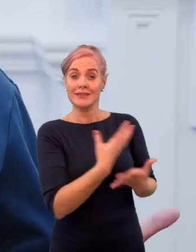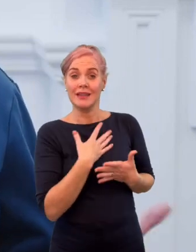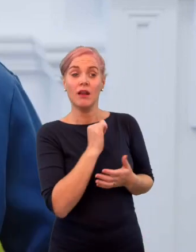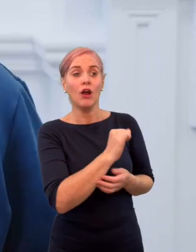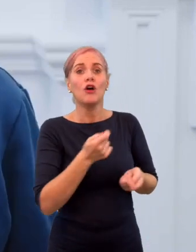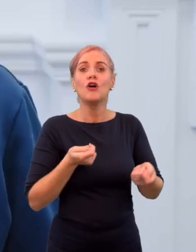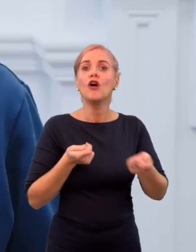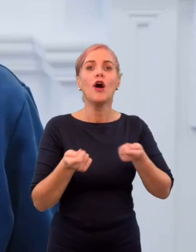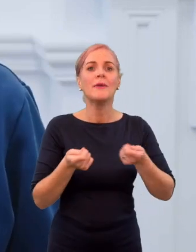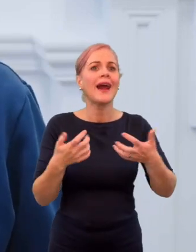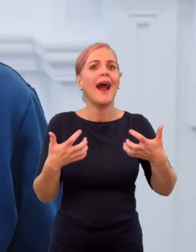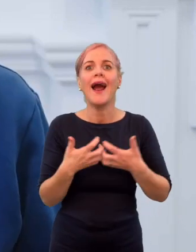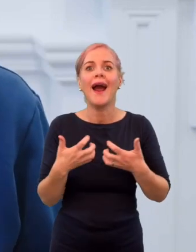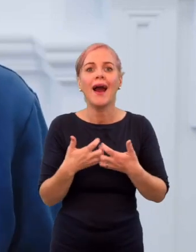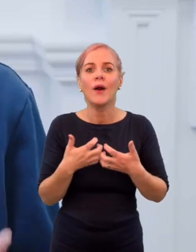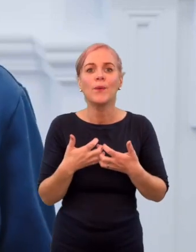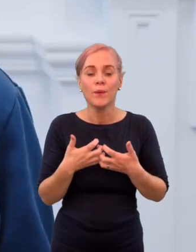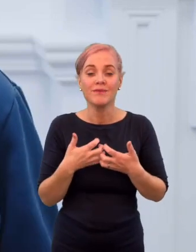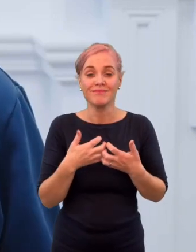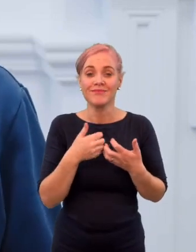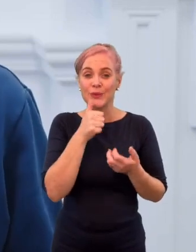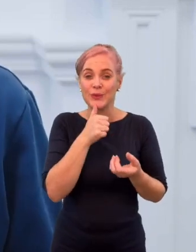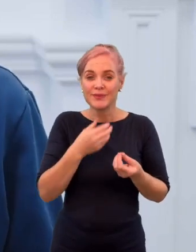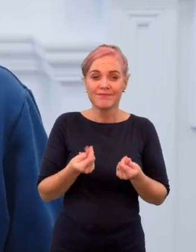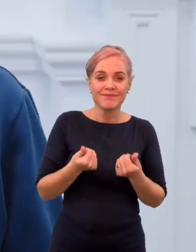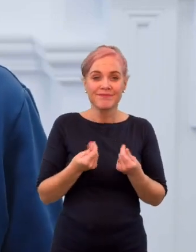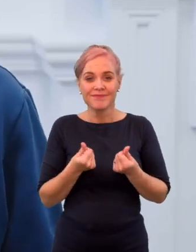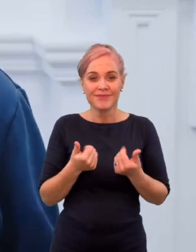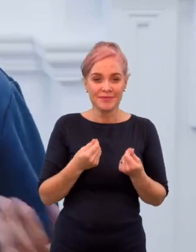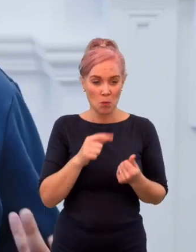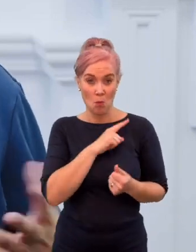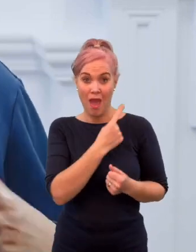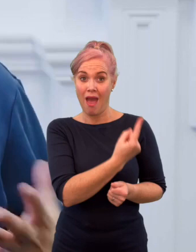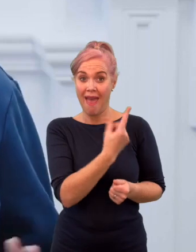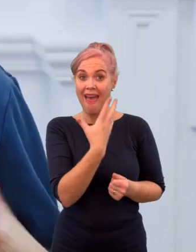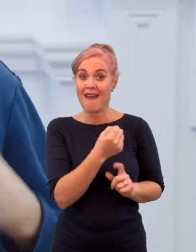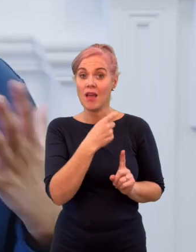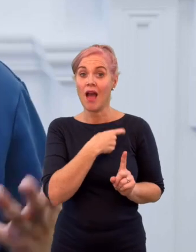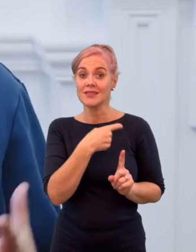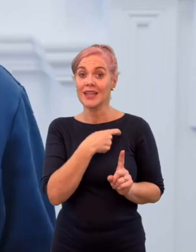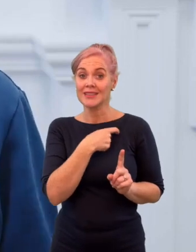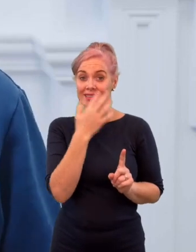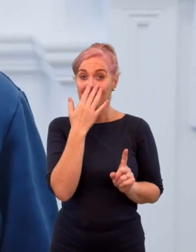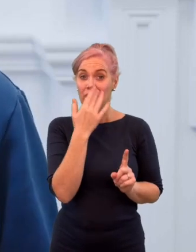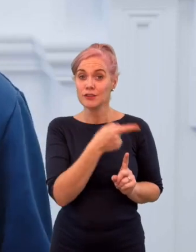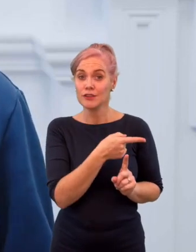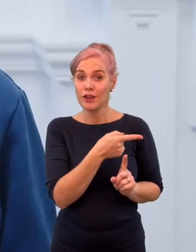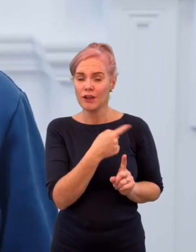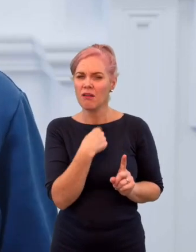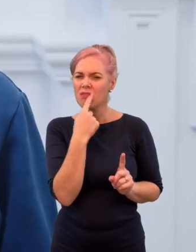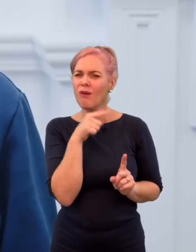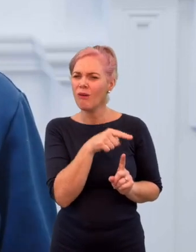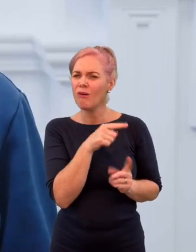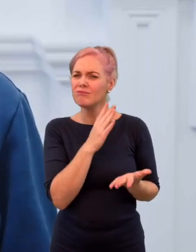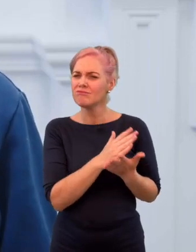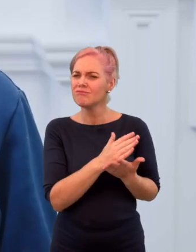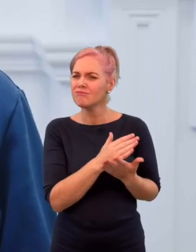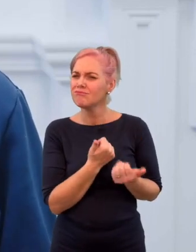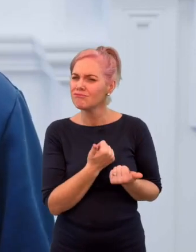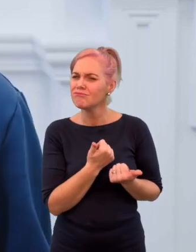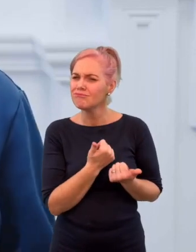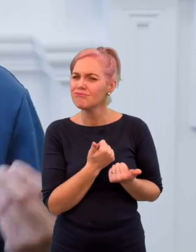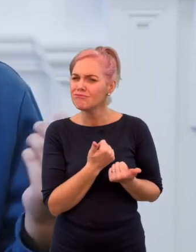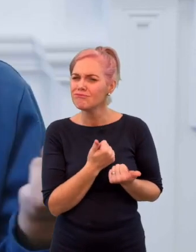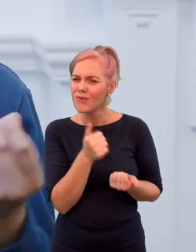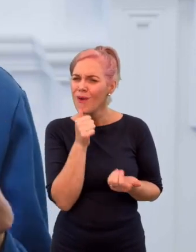cousin kindly told me her coping mechanisms and things like that. And as she develops like anxiety as a teenager. And so